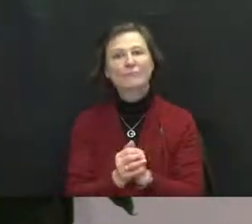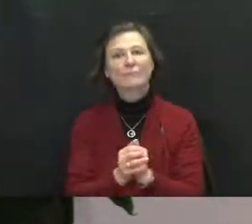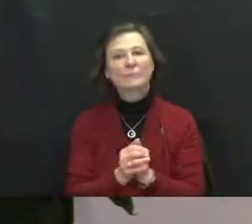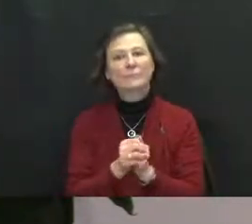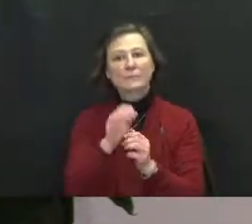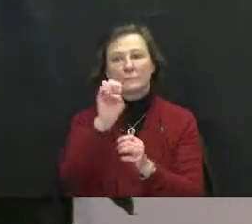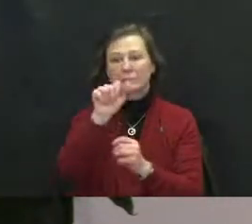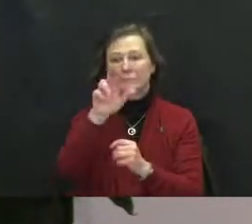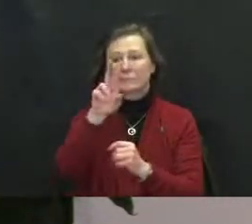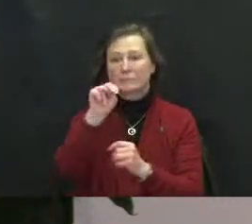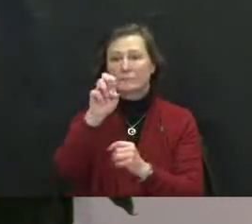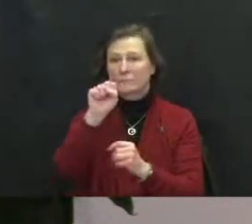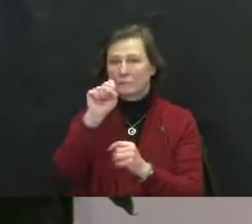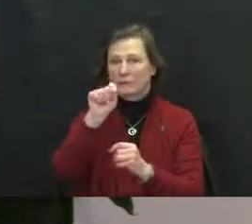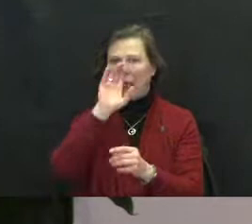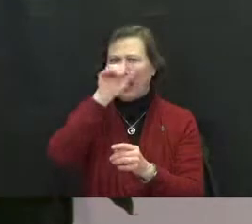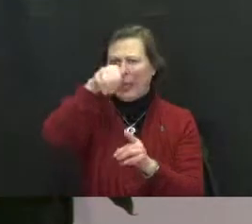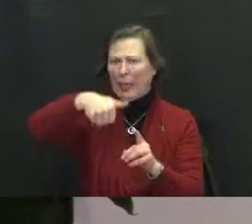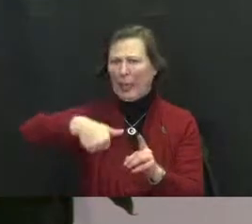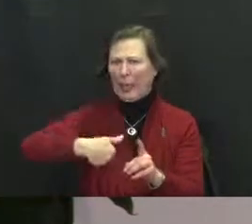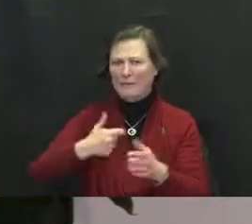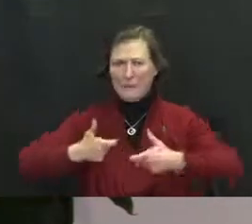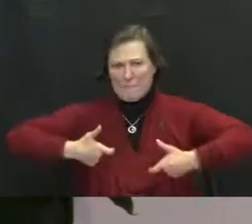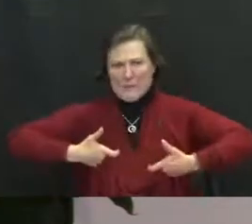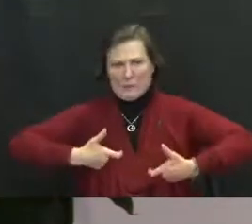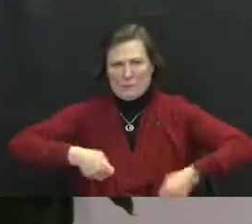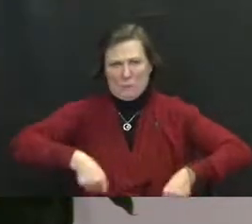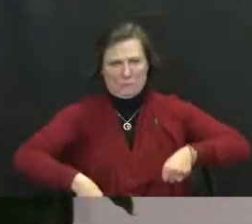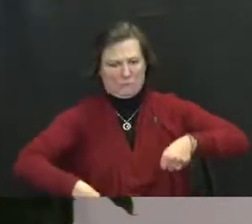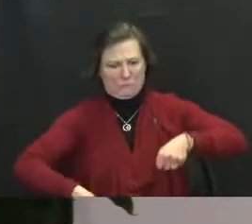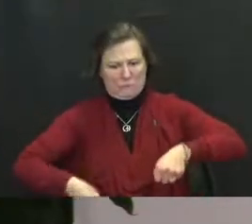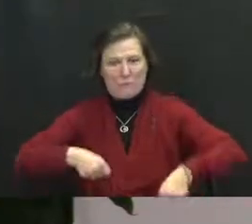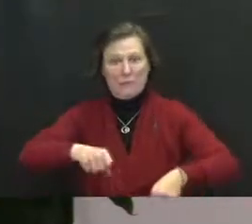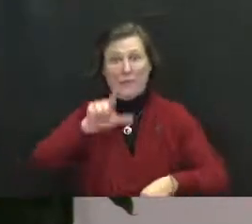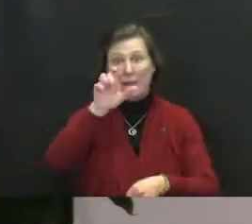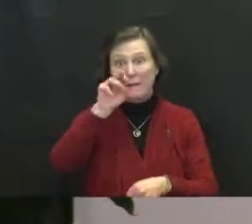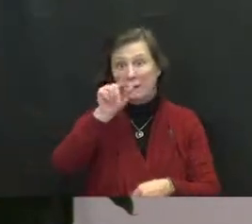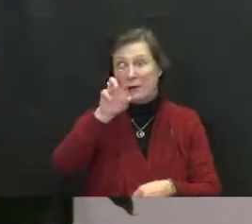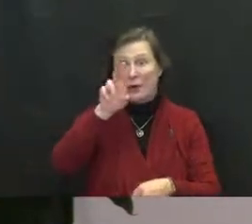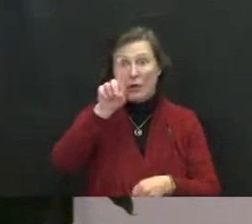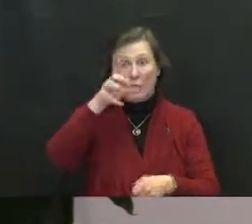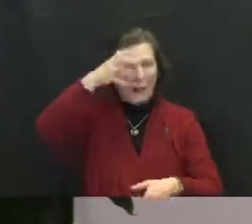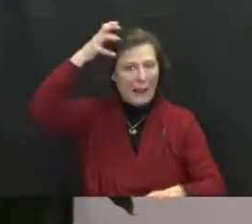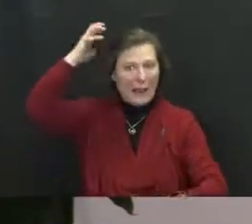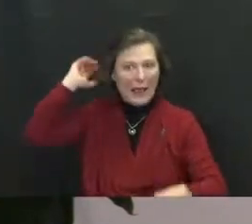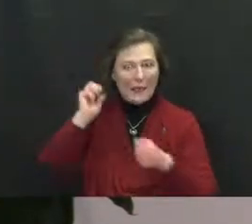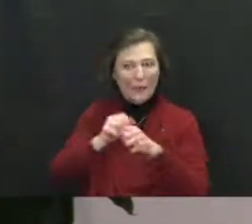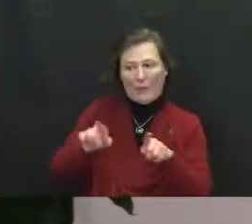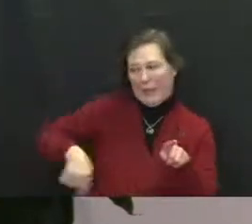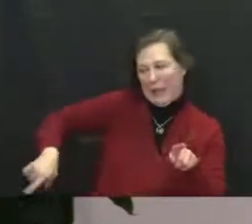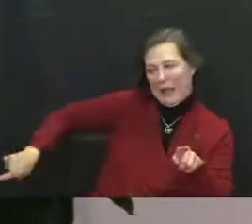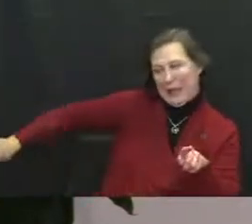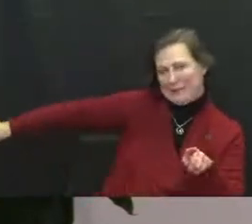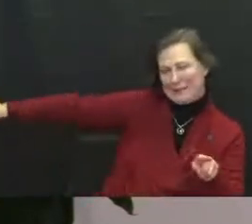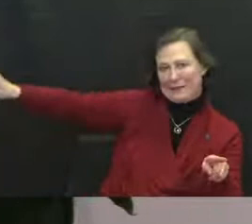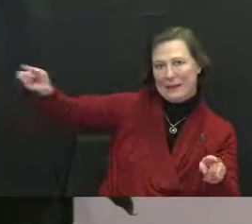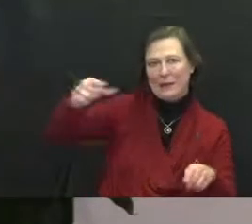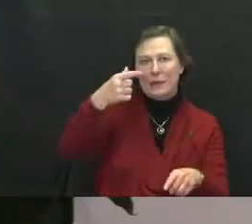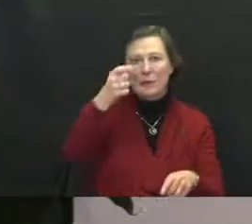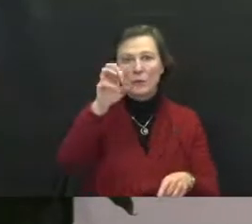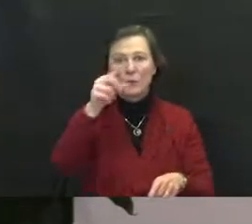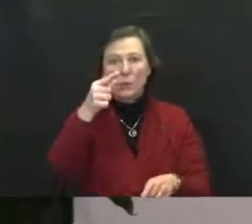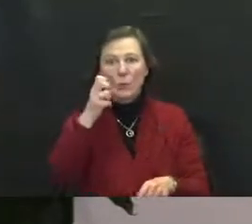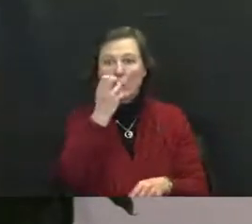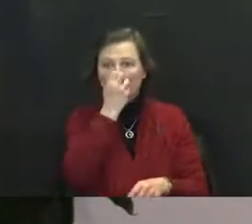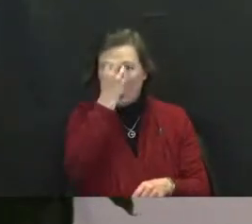Ernest was an elephant, a great big fellow. Leonard was a lion with a 6-foot tail. George was his goat, and his